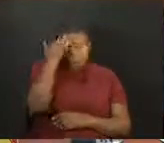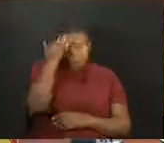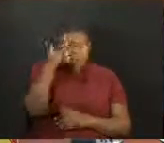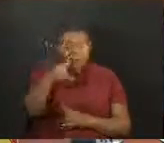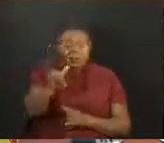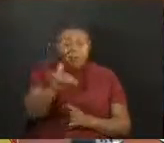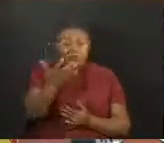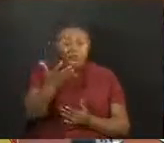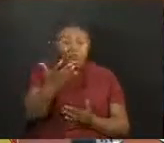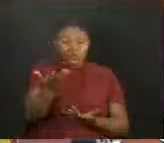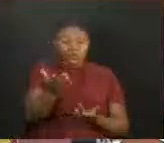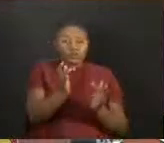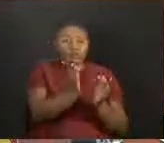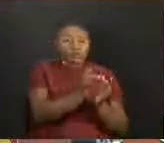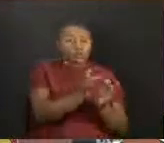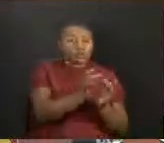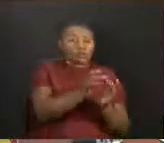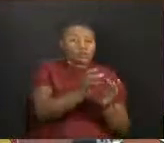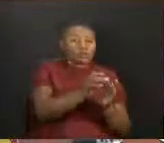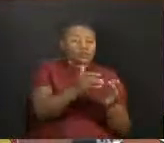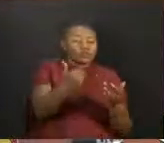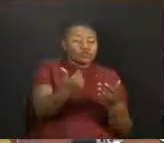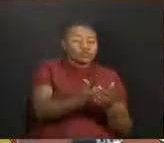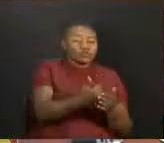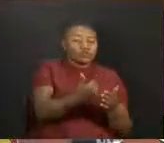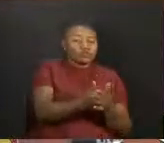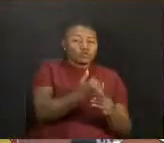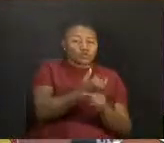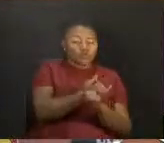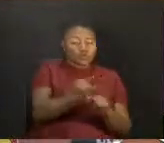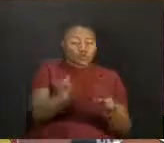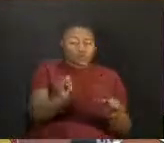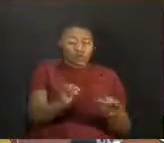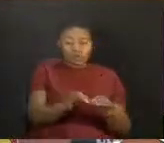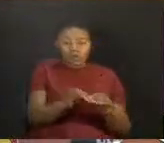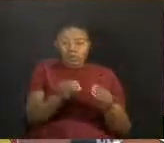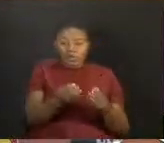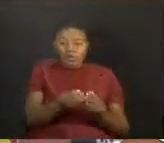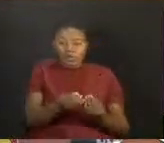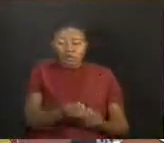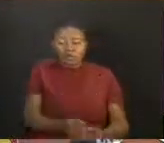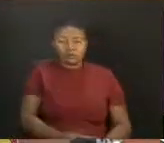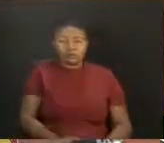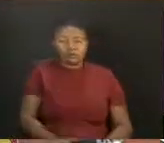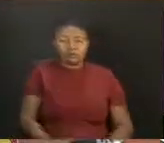engage an independent body on same subject matter?